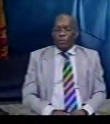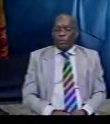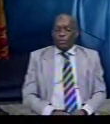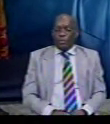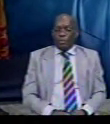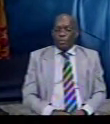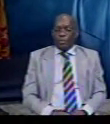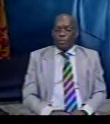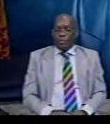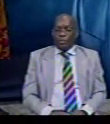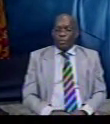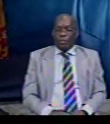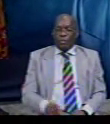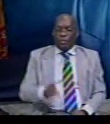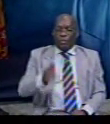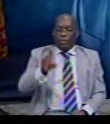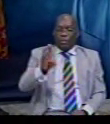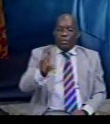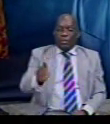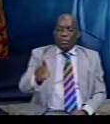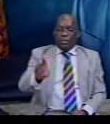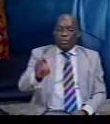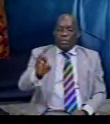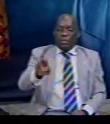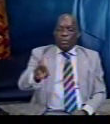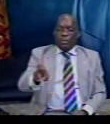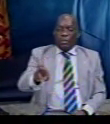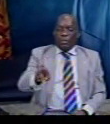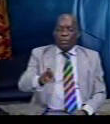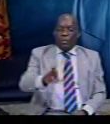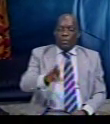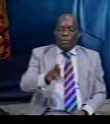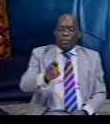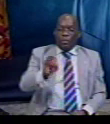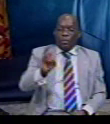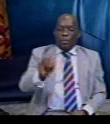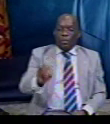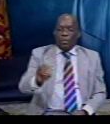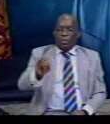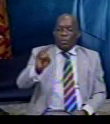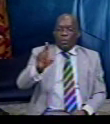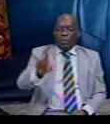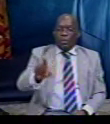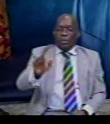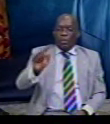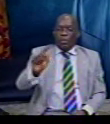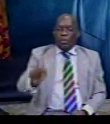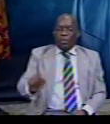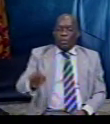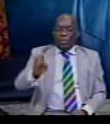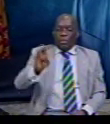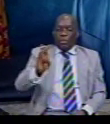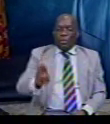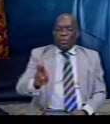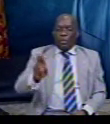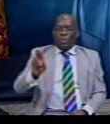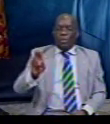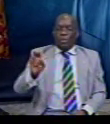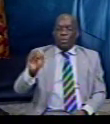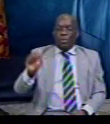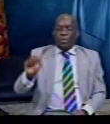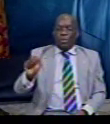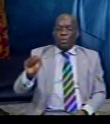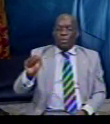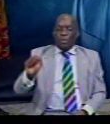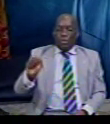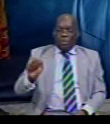I'm Dr. Olafiso Ekale, medical practitioner. A young lady is standing beside me, and has